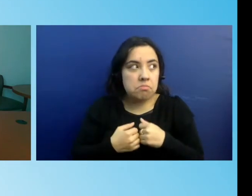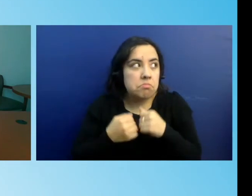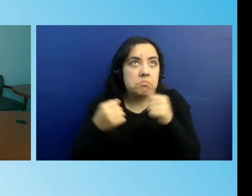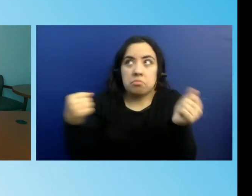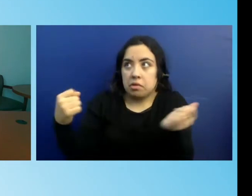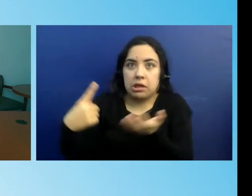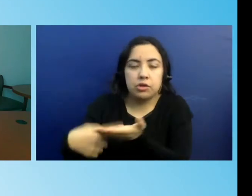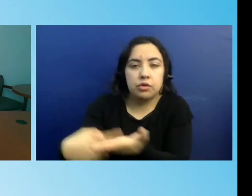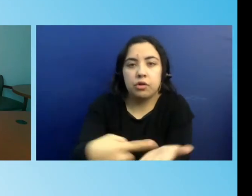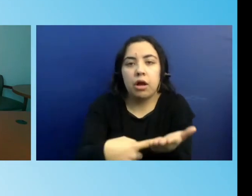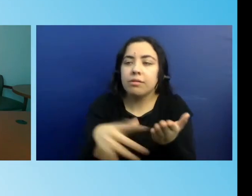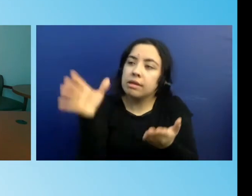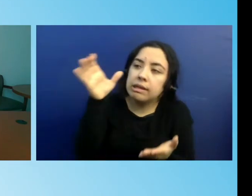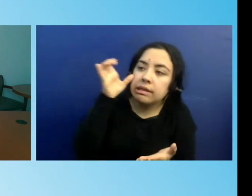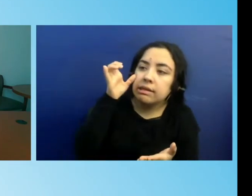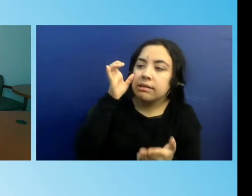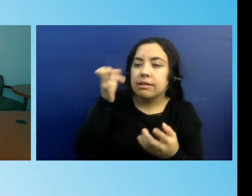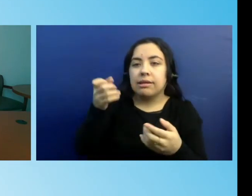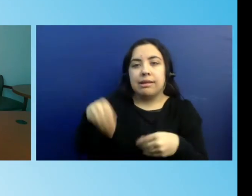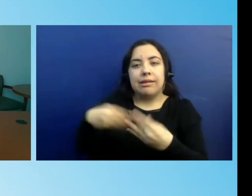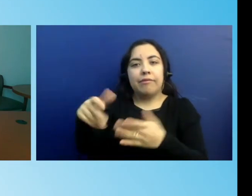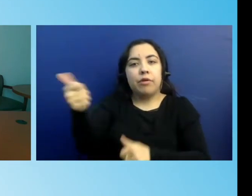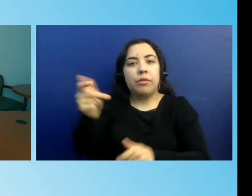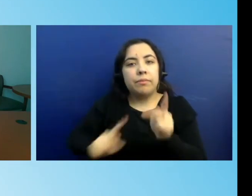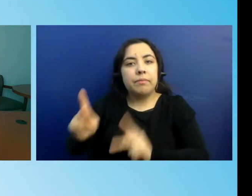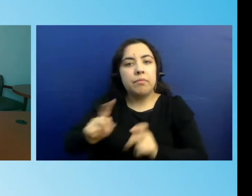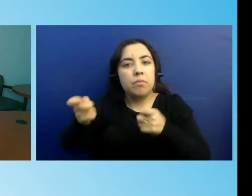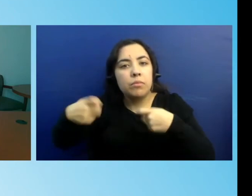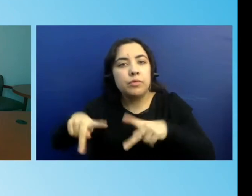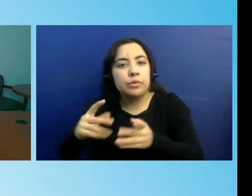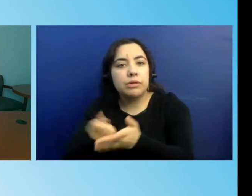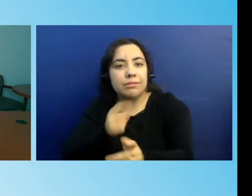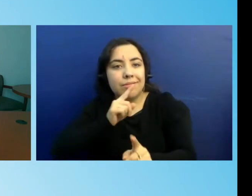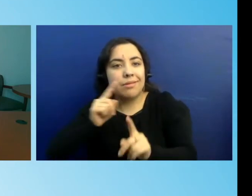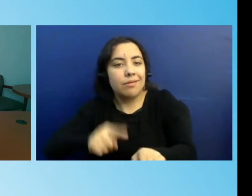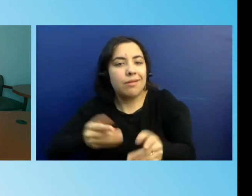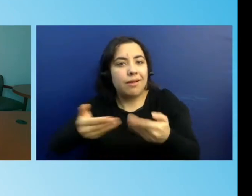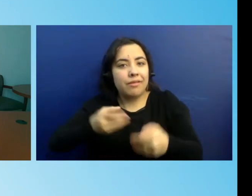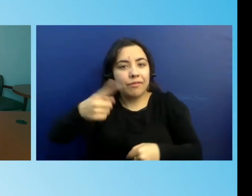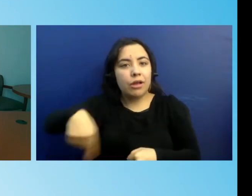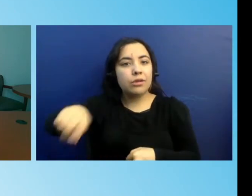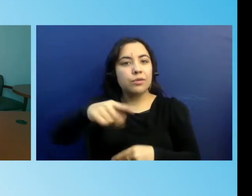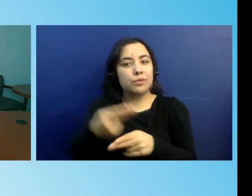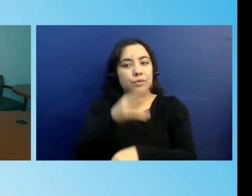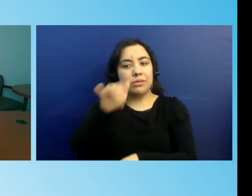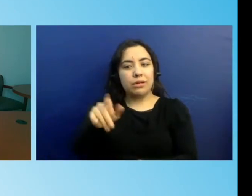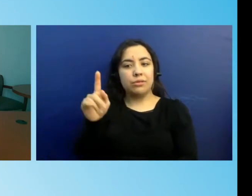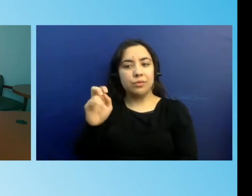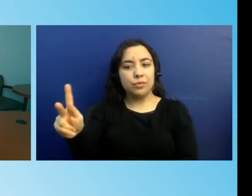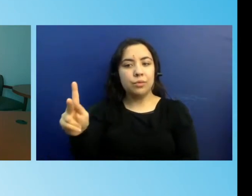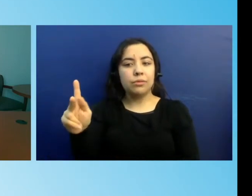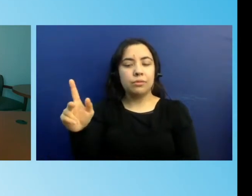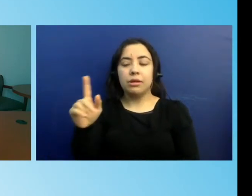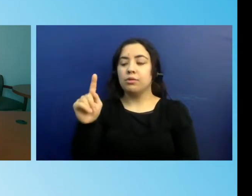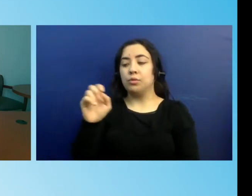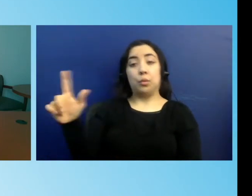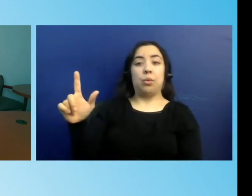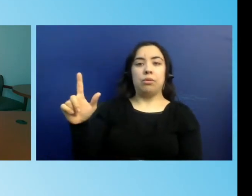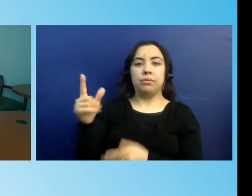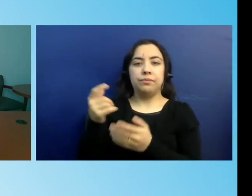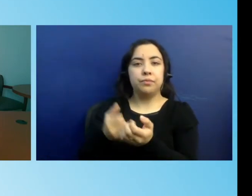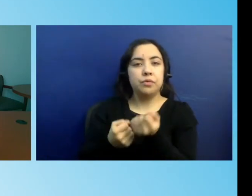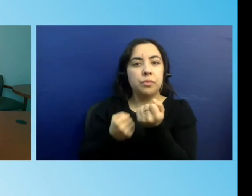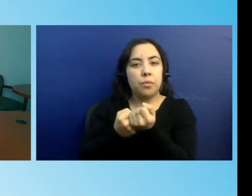conversation goes. So I invite you all to use that as a tool to support more conversations in your own communities and your